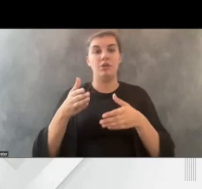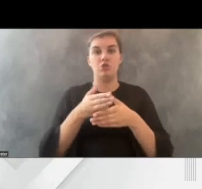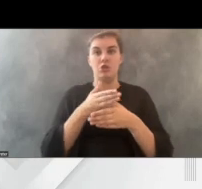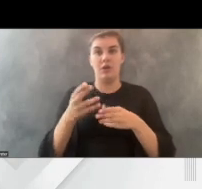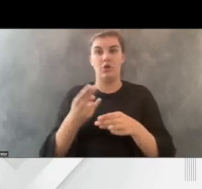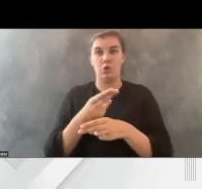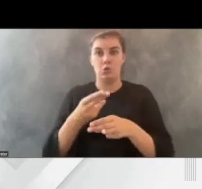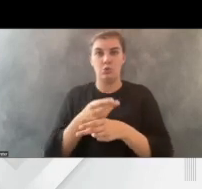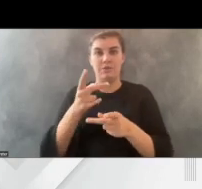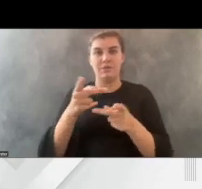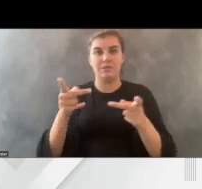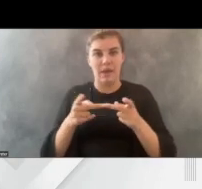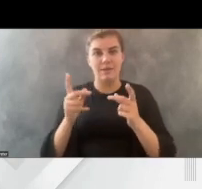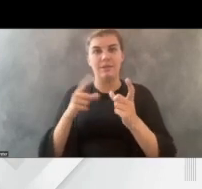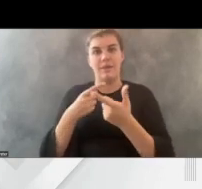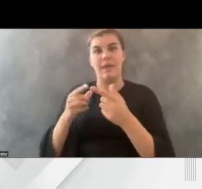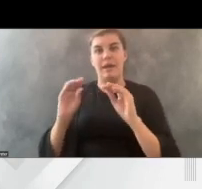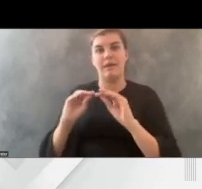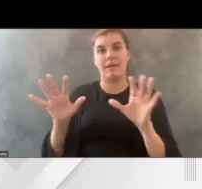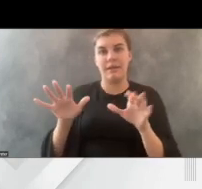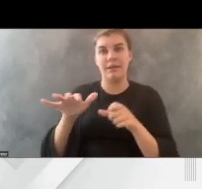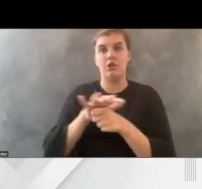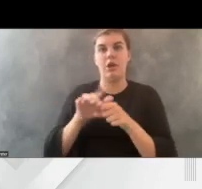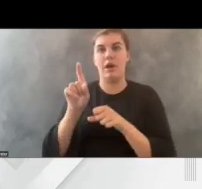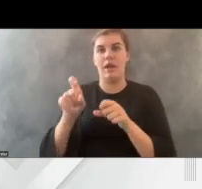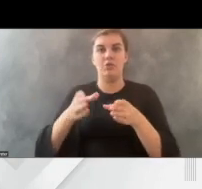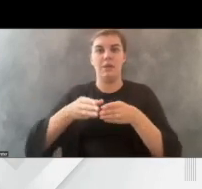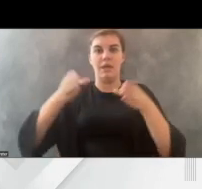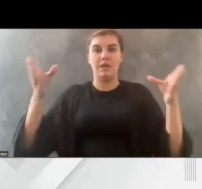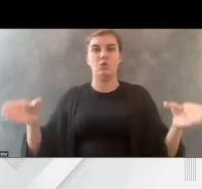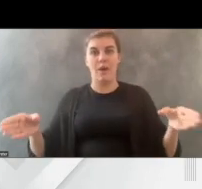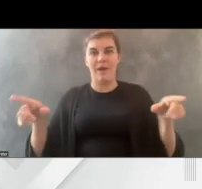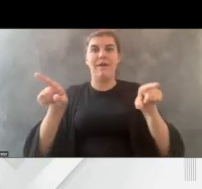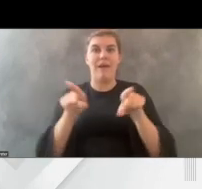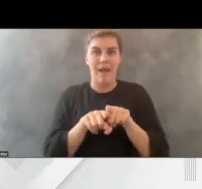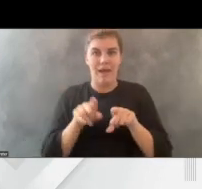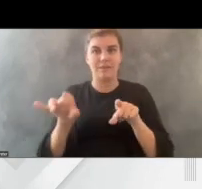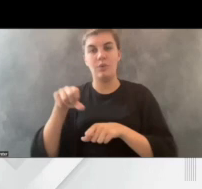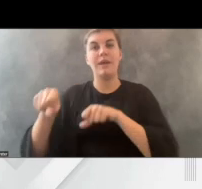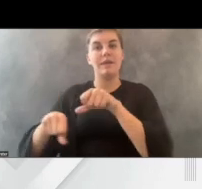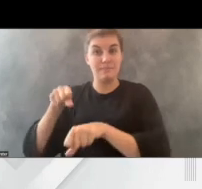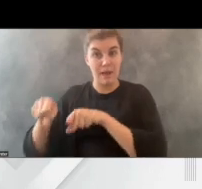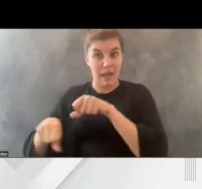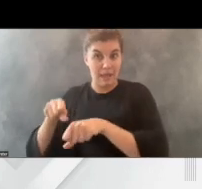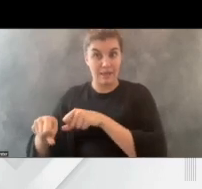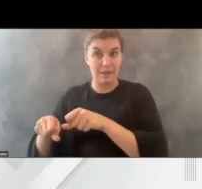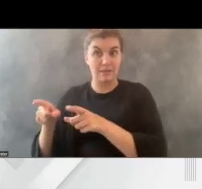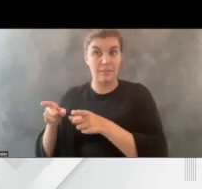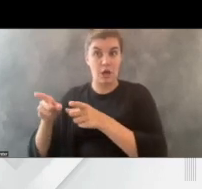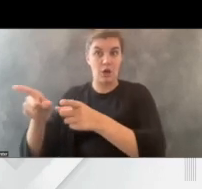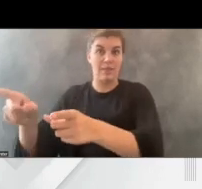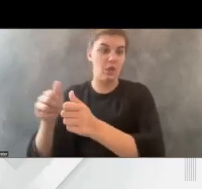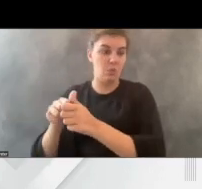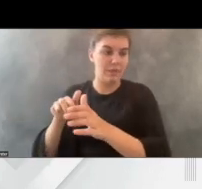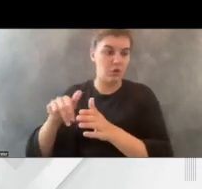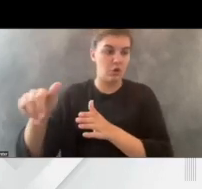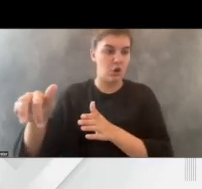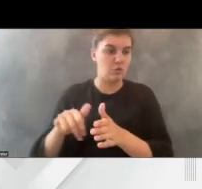detectable edging must be no lower than 32 inches above the walking surface, It must be free of sharp or